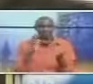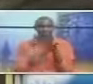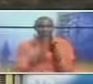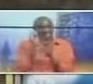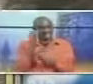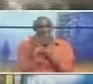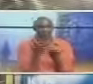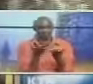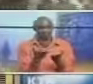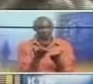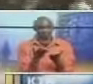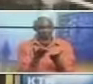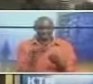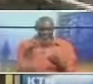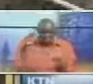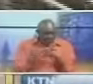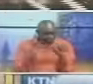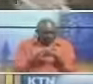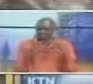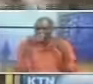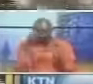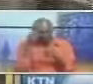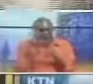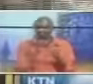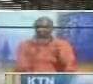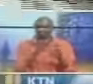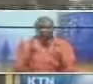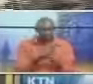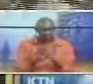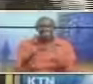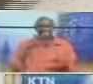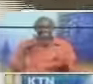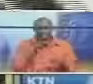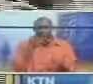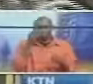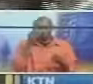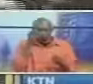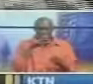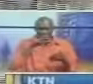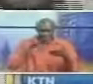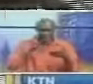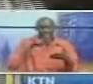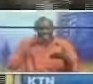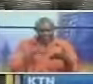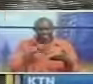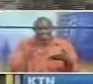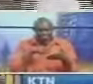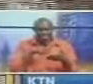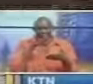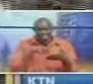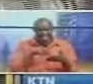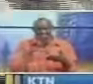selections. Nothing is left to chance with the music. They are expected to read and play the music, all the